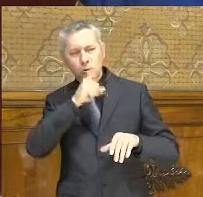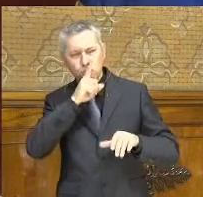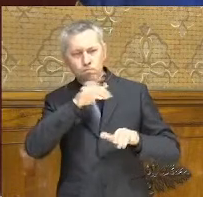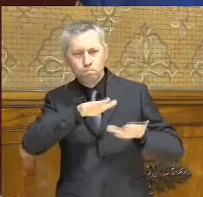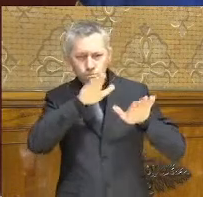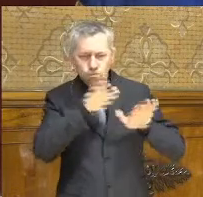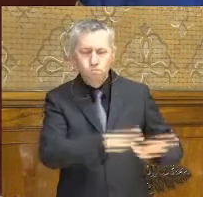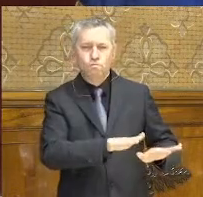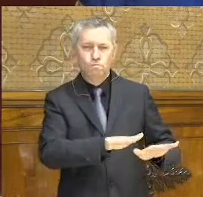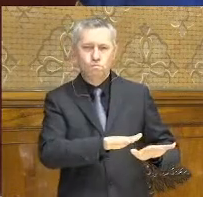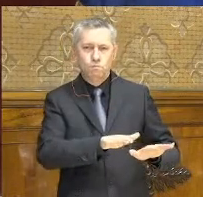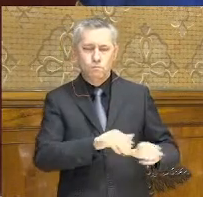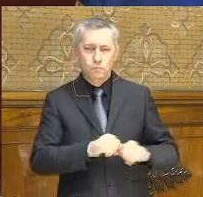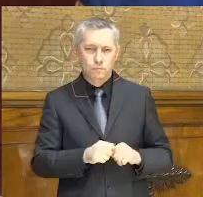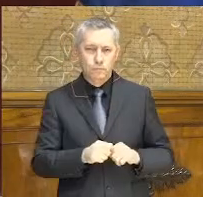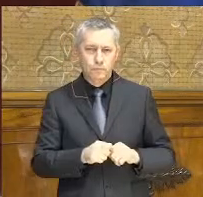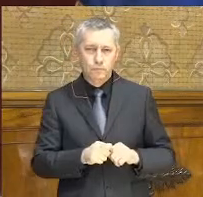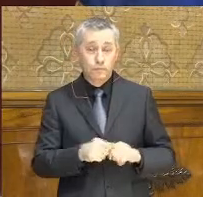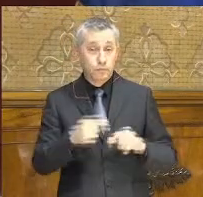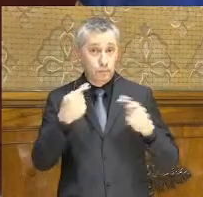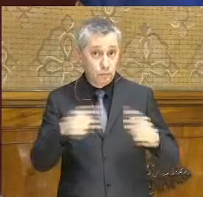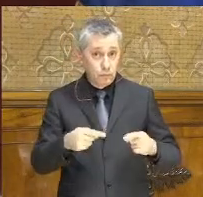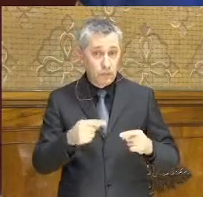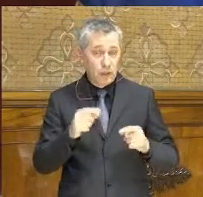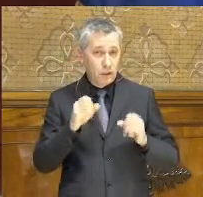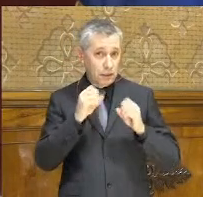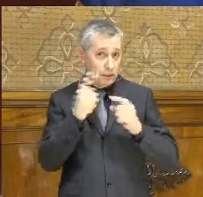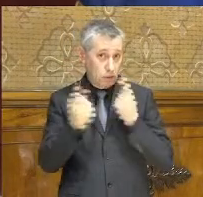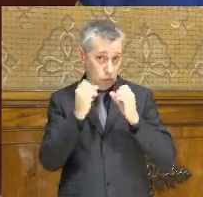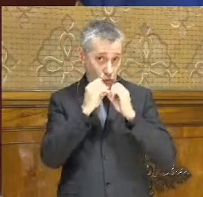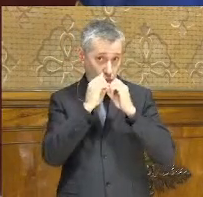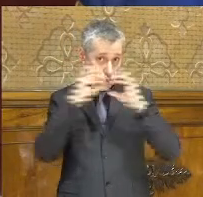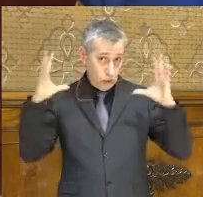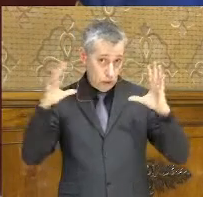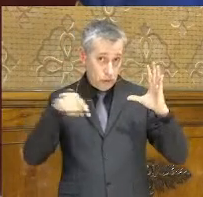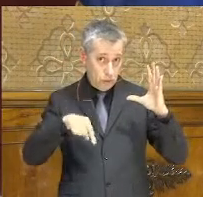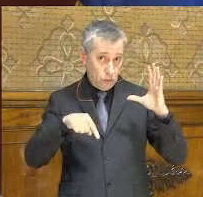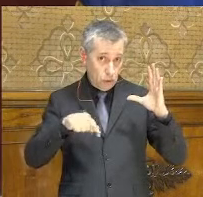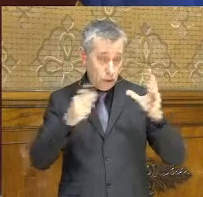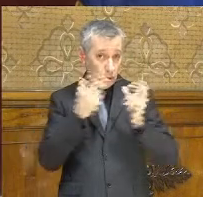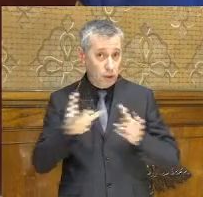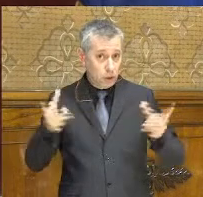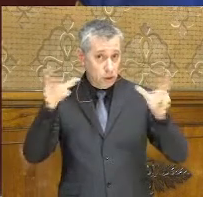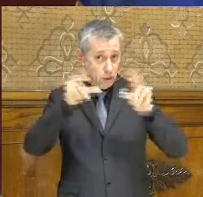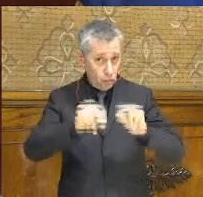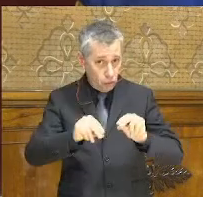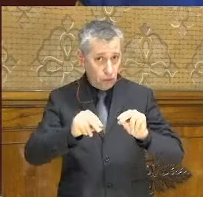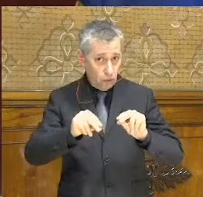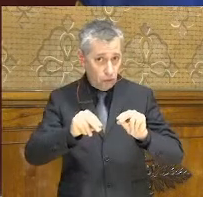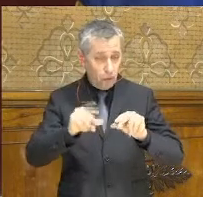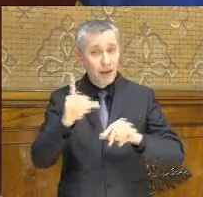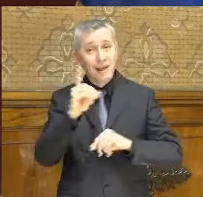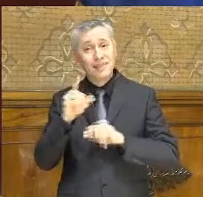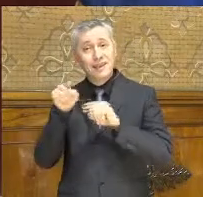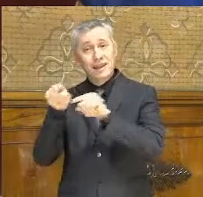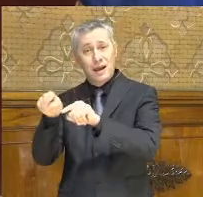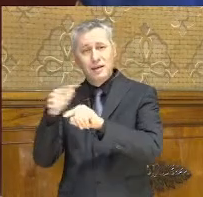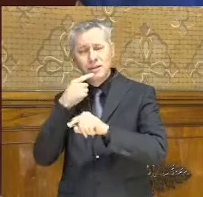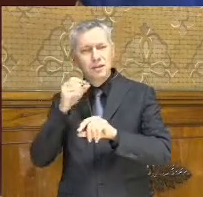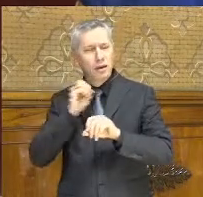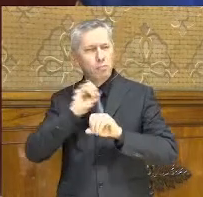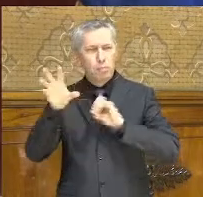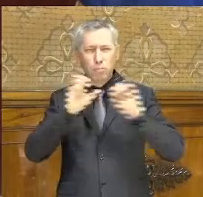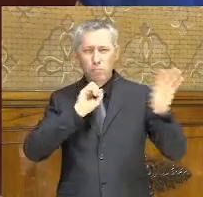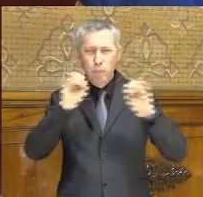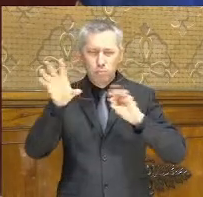In these contexts, I hear again Dylan's voice flashing for the warriors